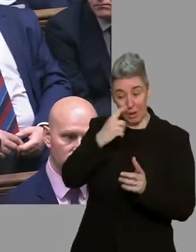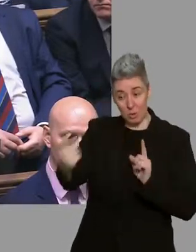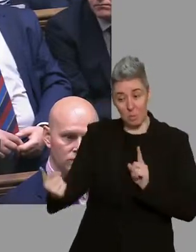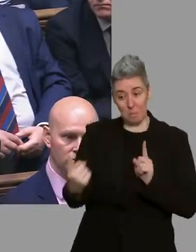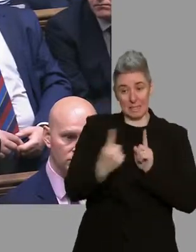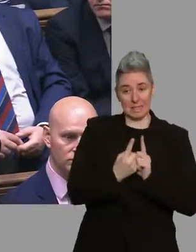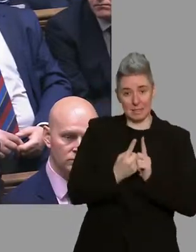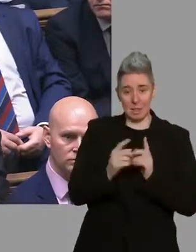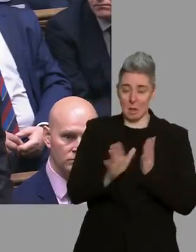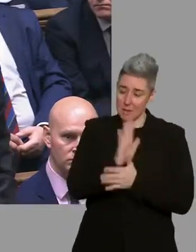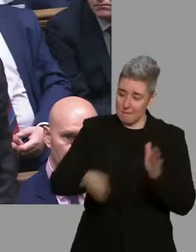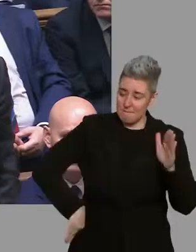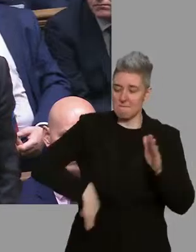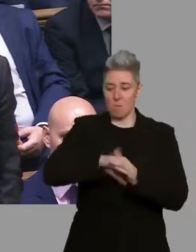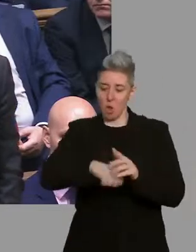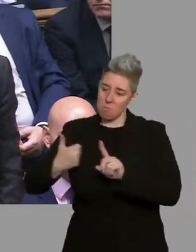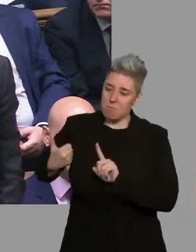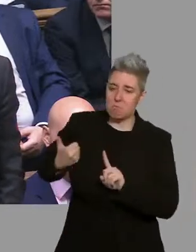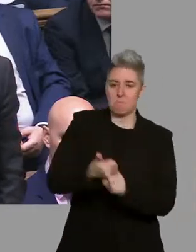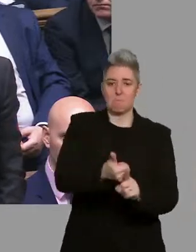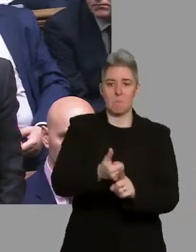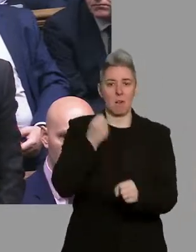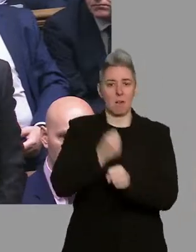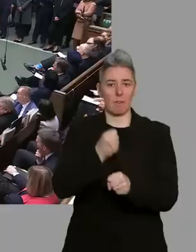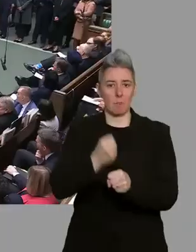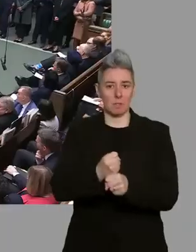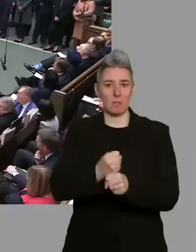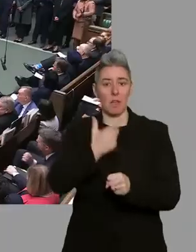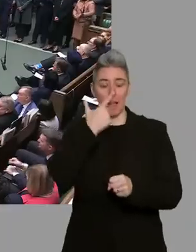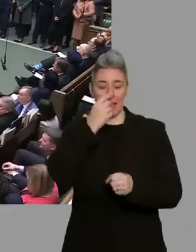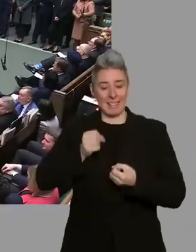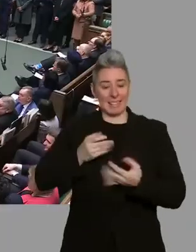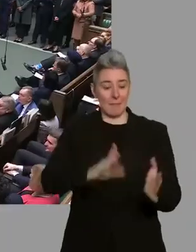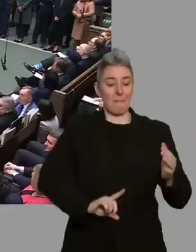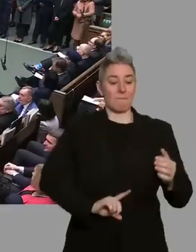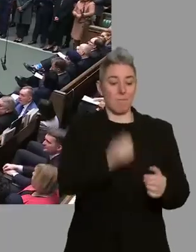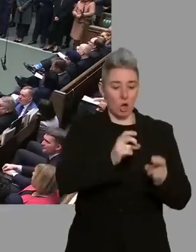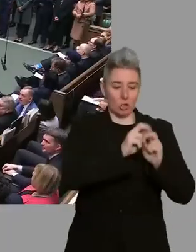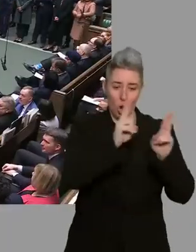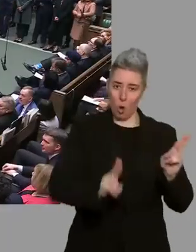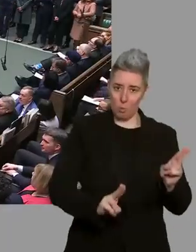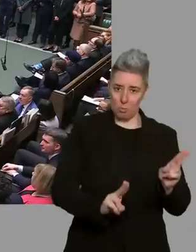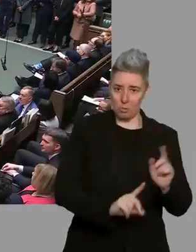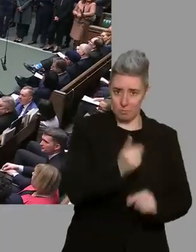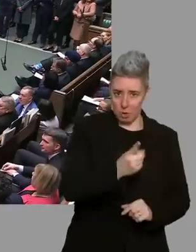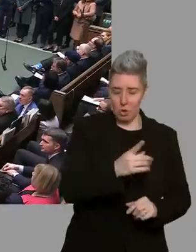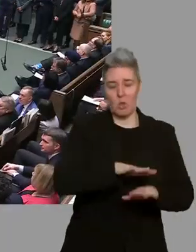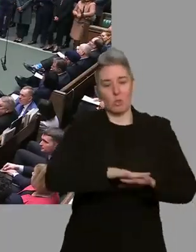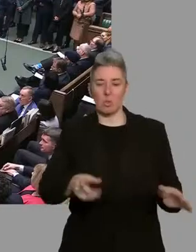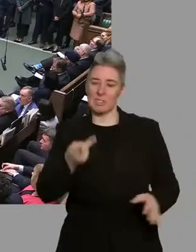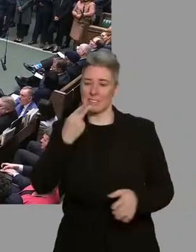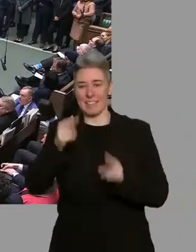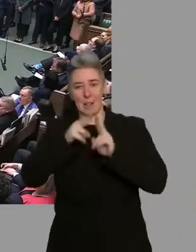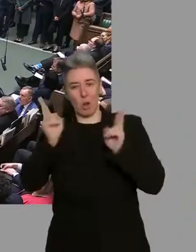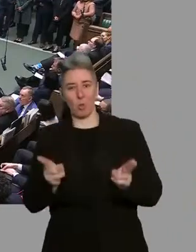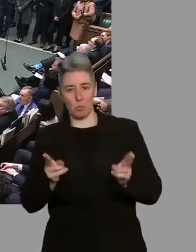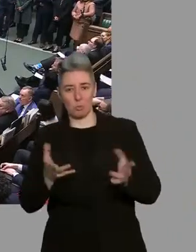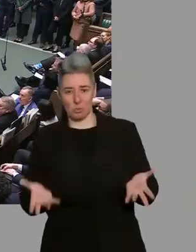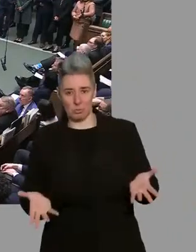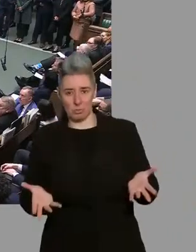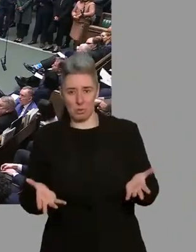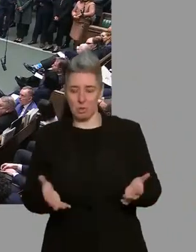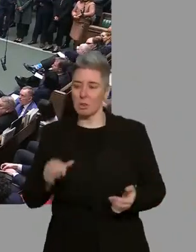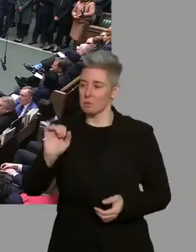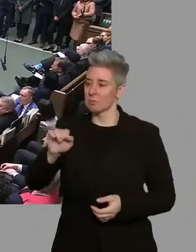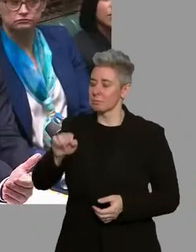first rather than second homes for the good of Cornwall and the Isles of Scilly? Prime Minister. I thank you for raising this. We are committed to building those